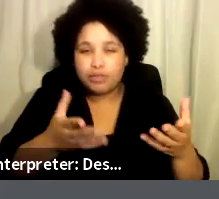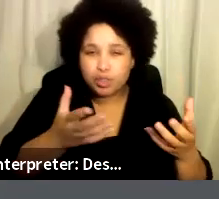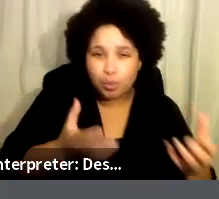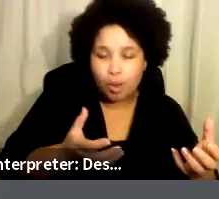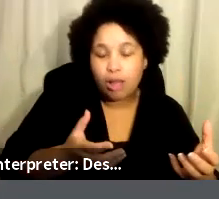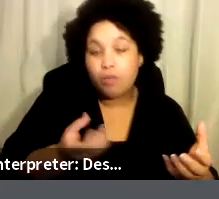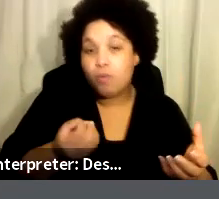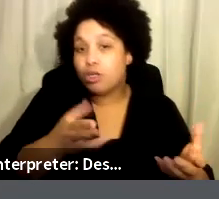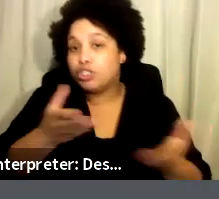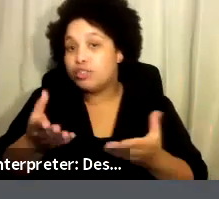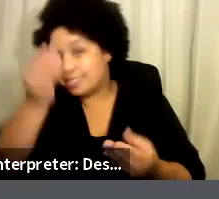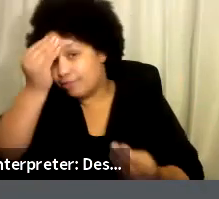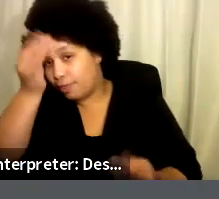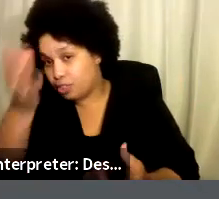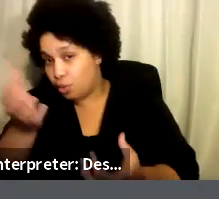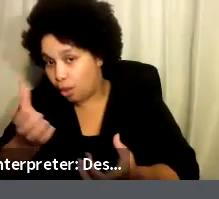information about.